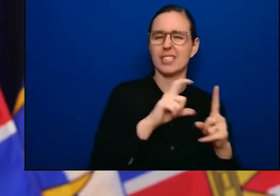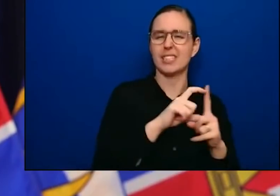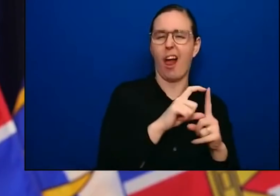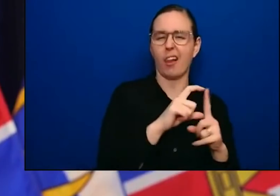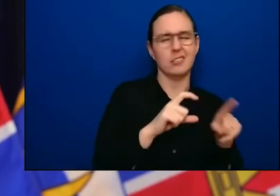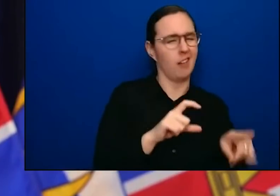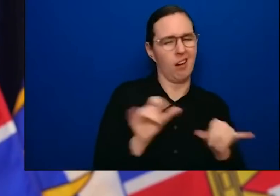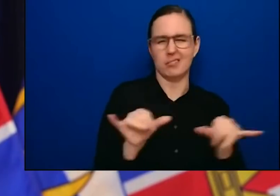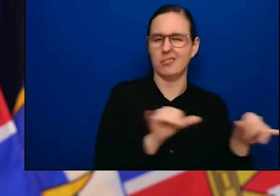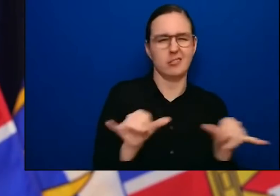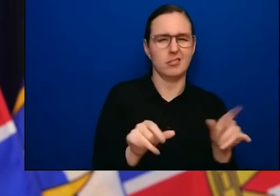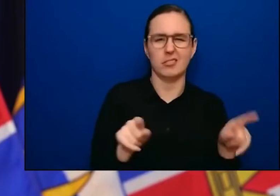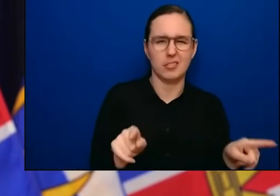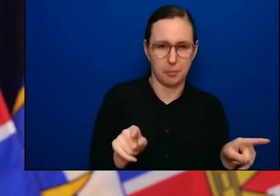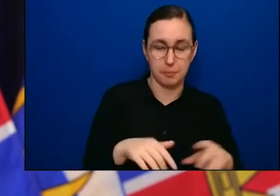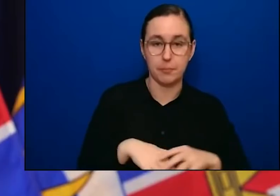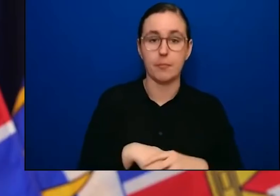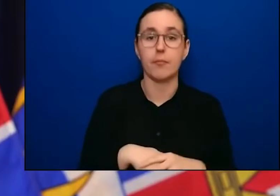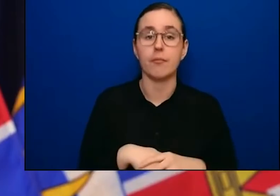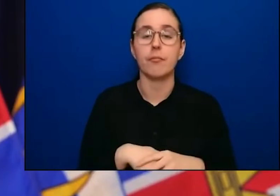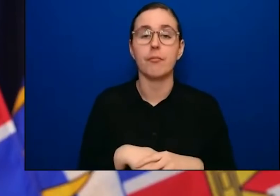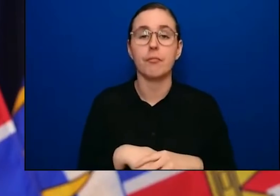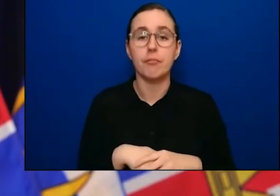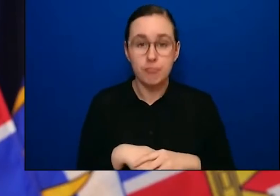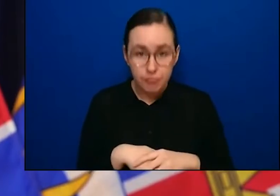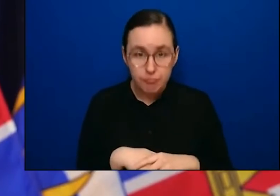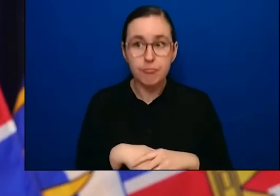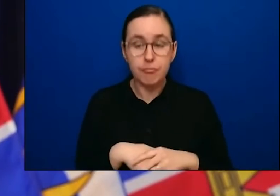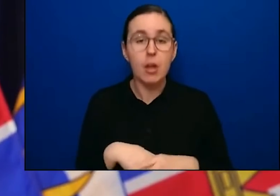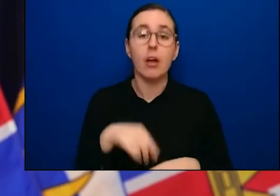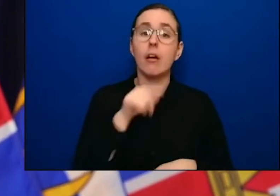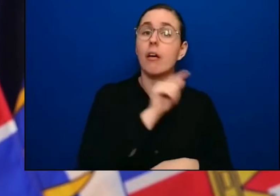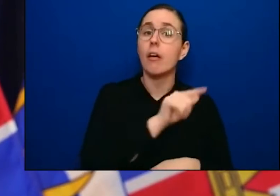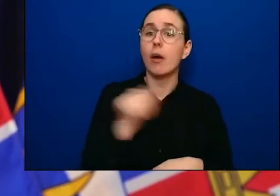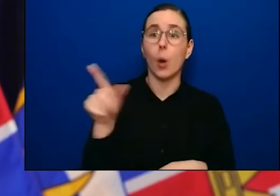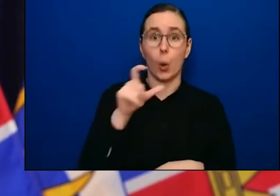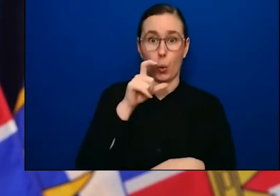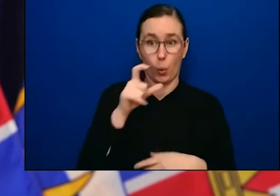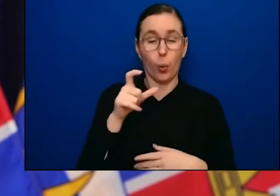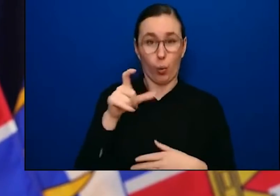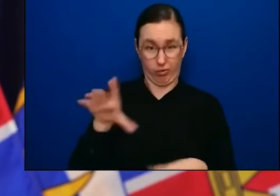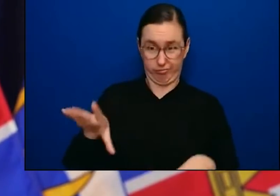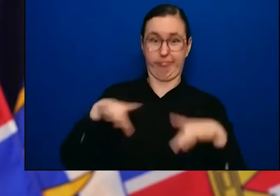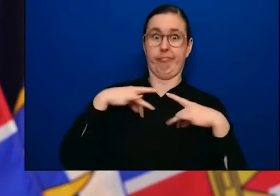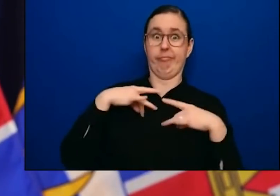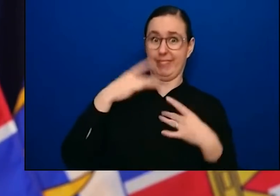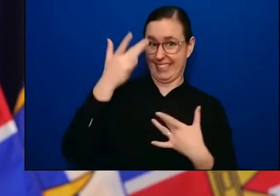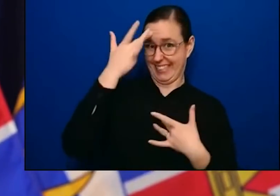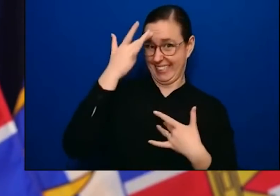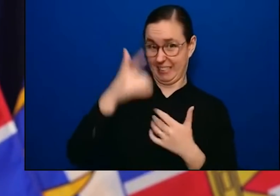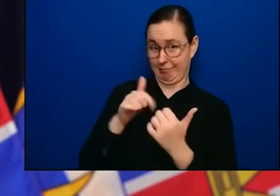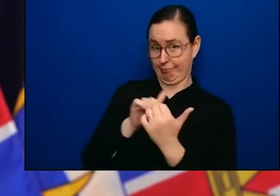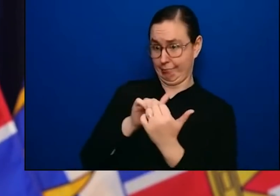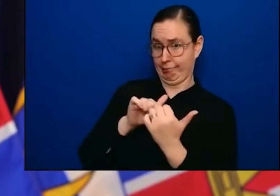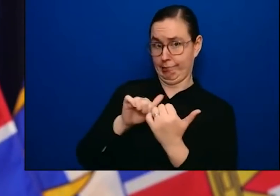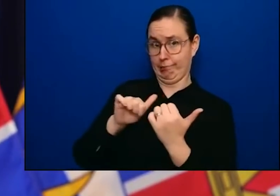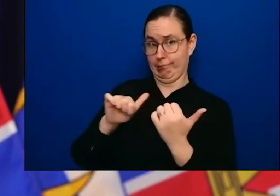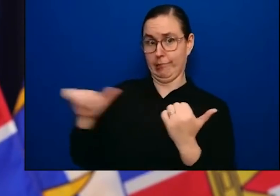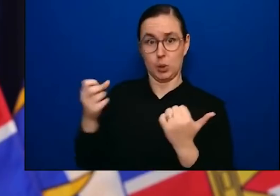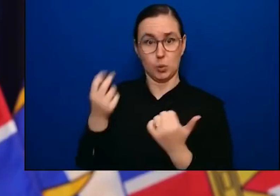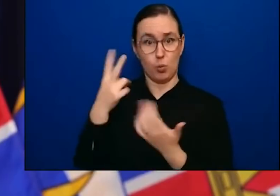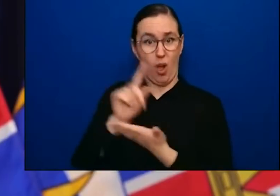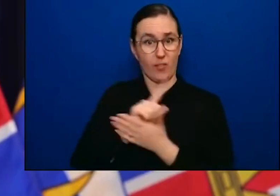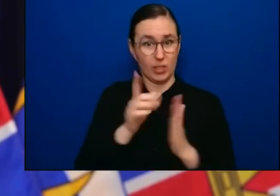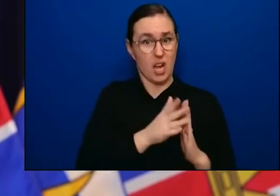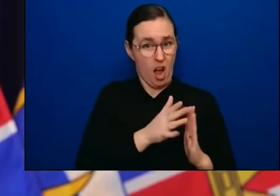probably less than initially thought. So the data from the UK looks at probably 5 to 10% of people, and